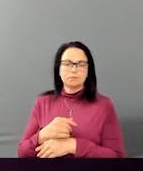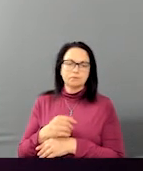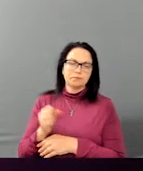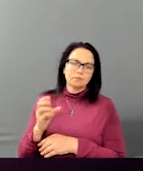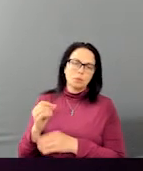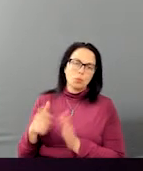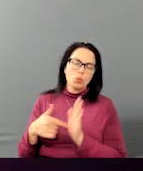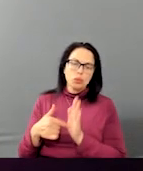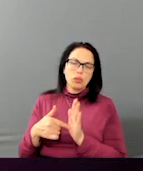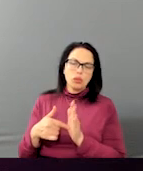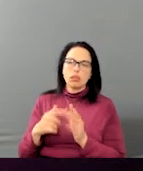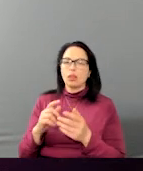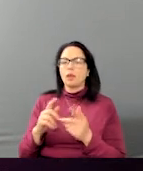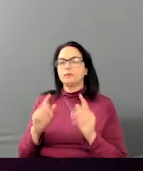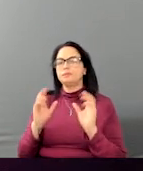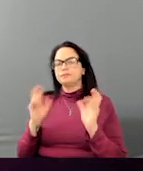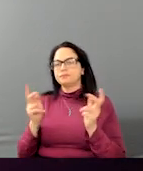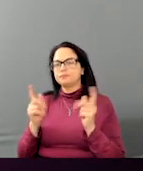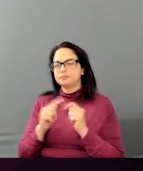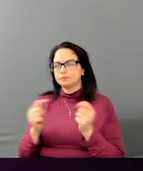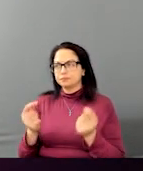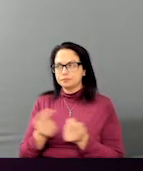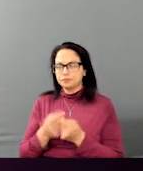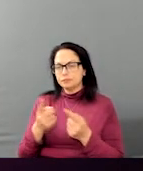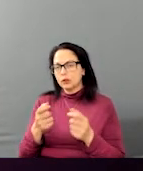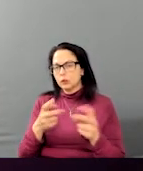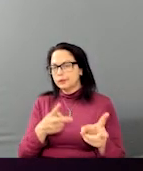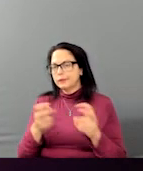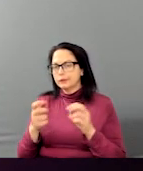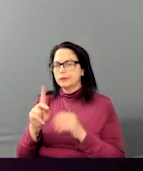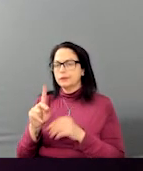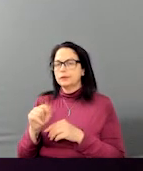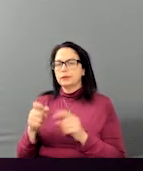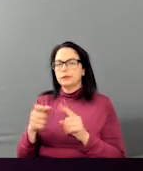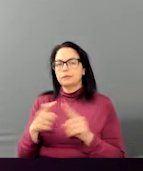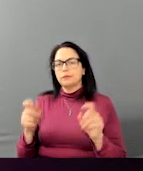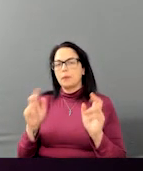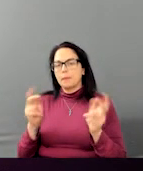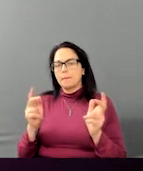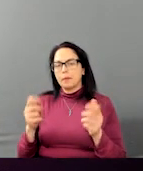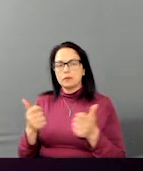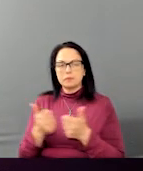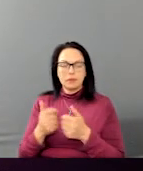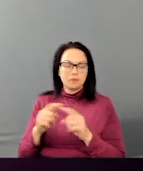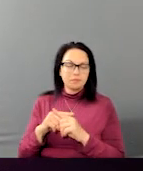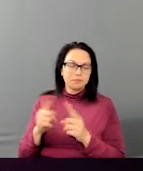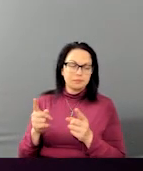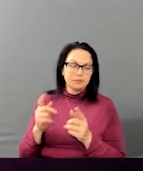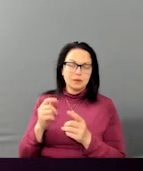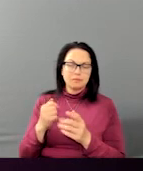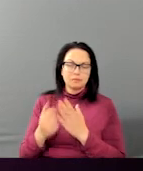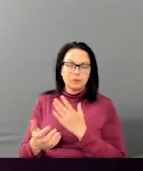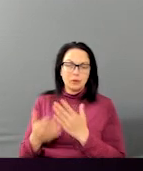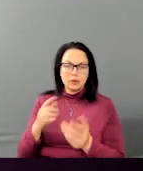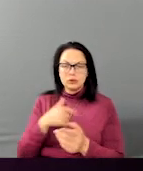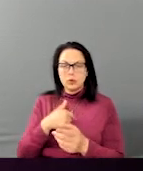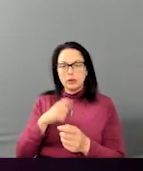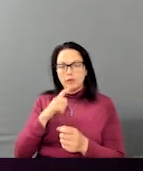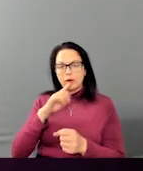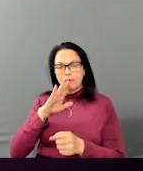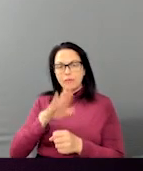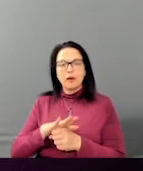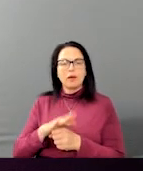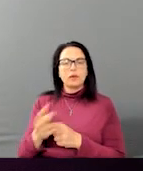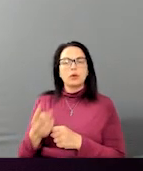won championships. In fact, we've won 2. It's been 30 years, but we've won 2, and so we verify that there are 2